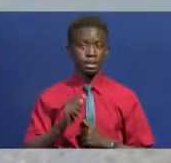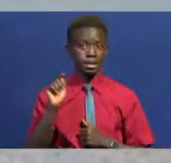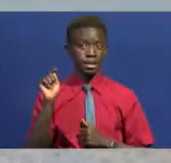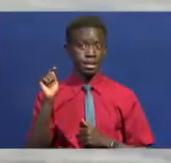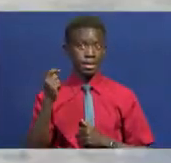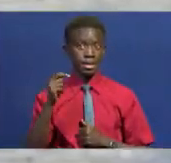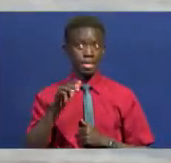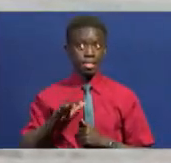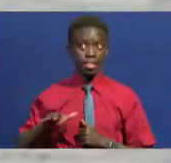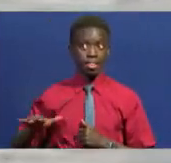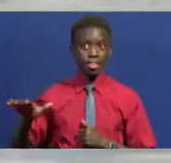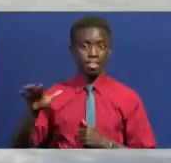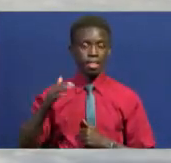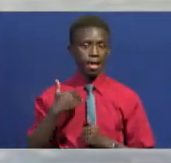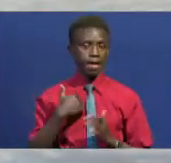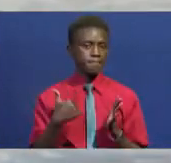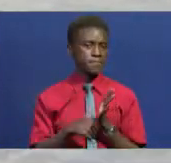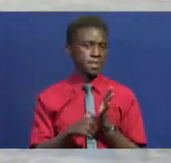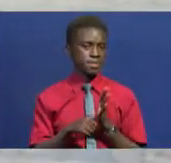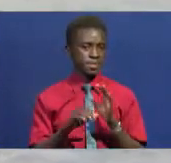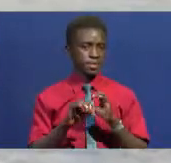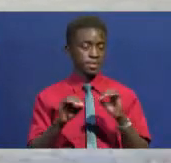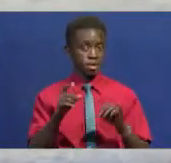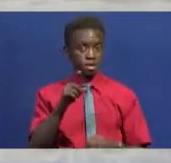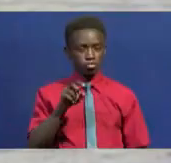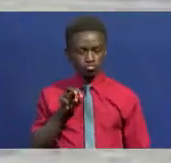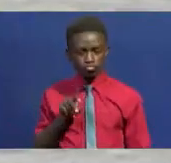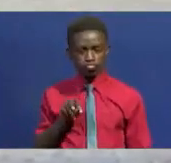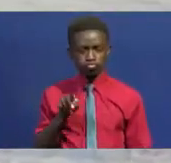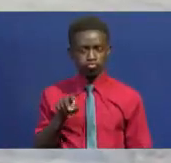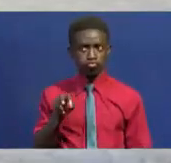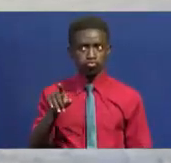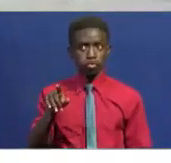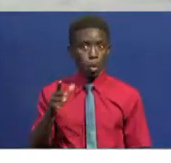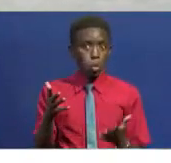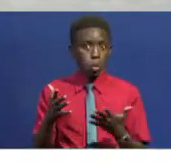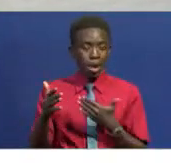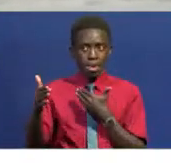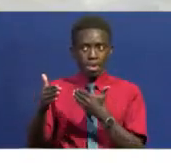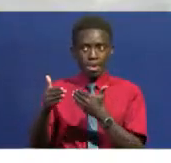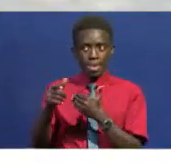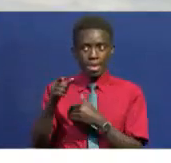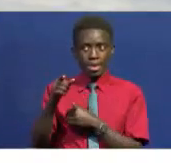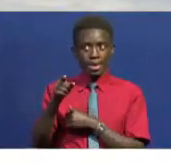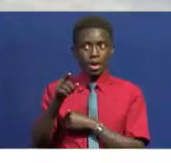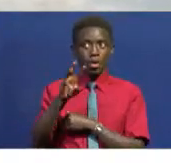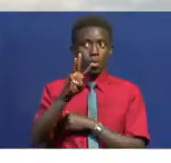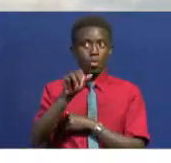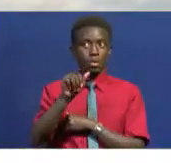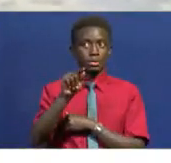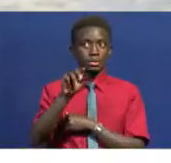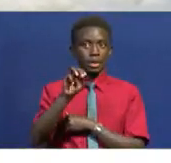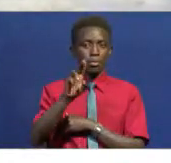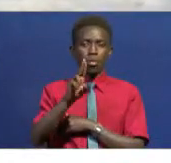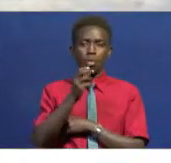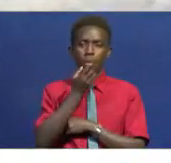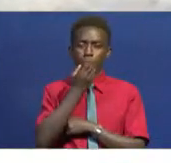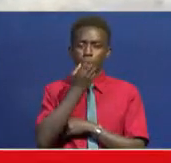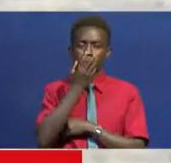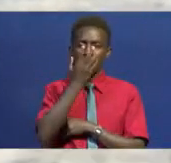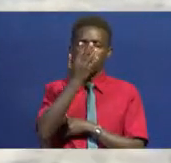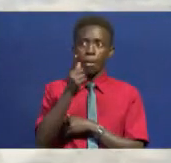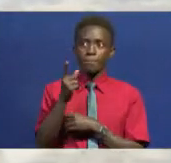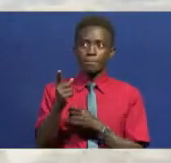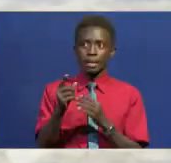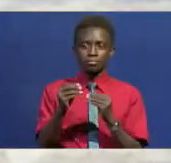As you walk along the shores of Watamu, the soft, warm sand gently cushions your